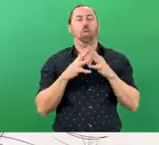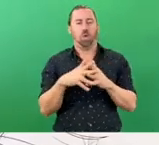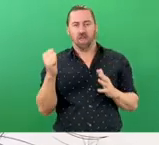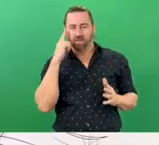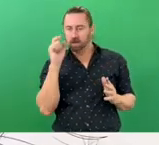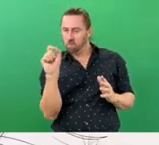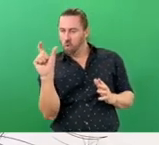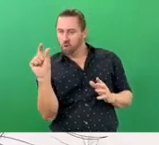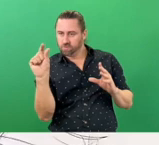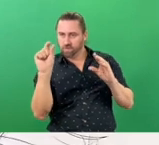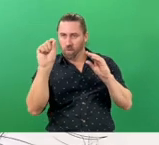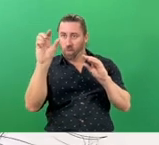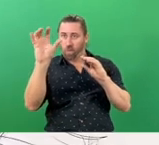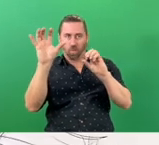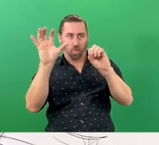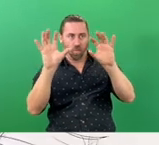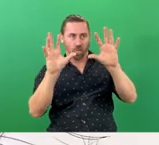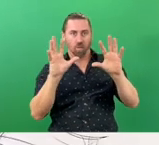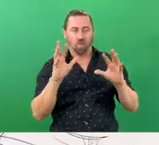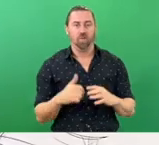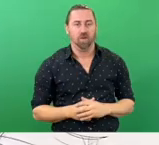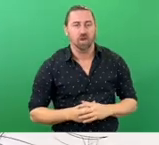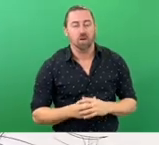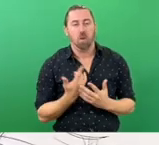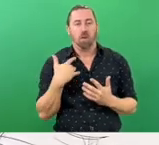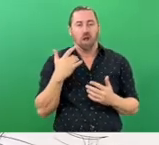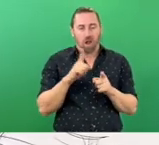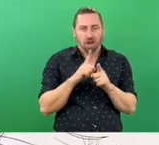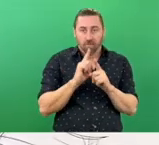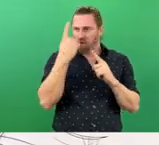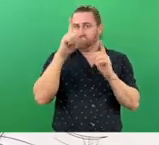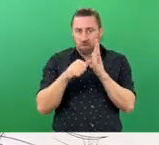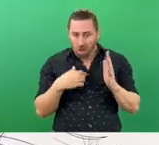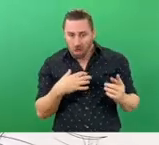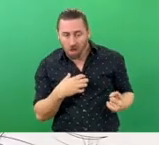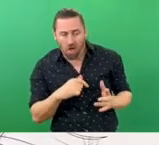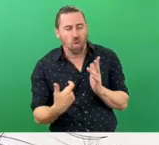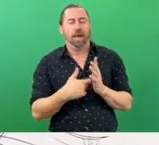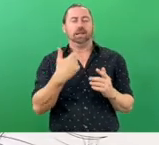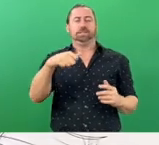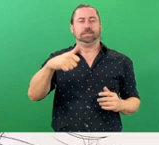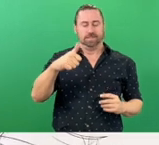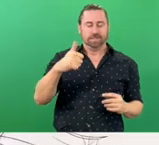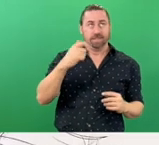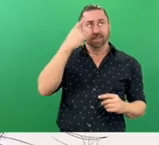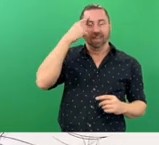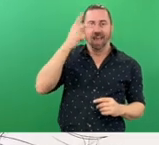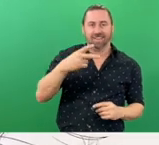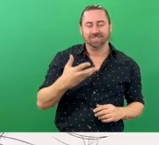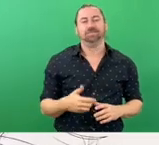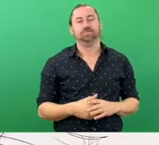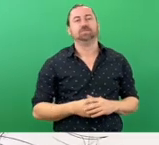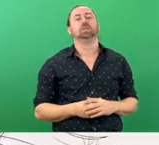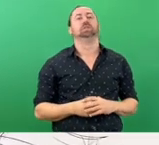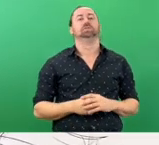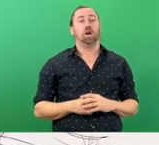for you to use when you're learning, or when you're starting out, or even when you're just reskilling to use that kind of thing. All right, so now